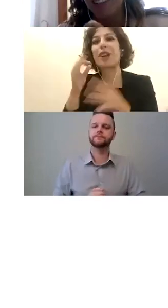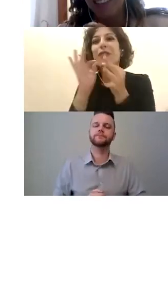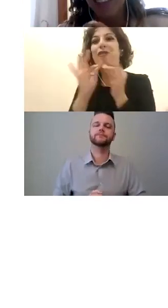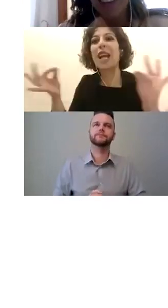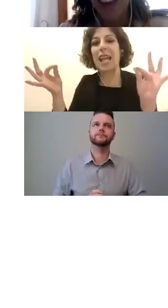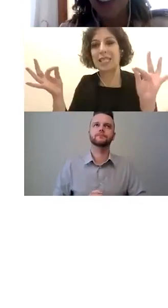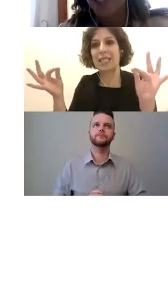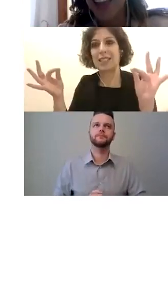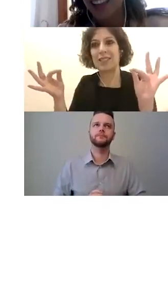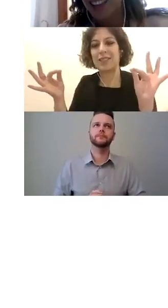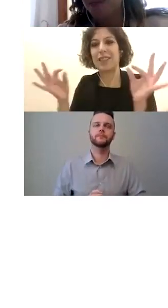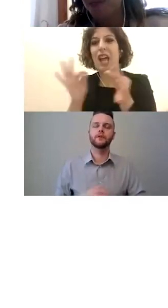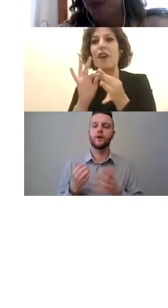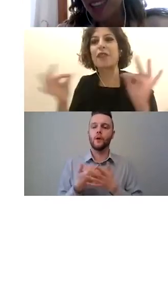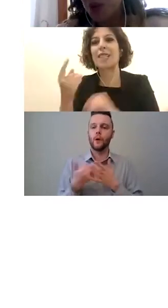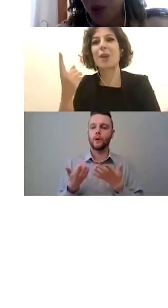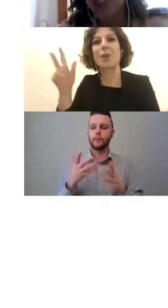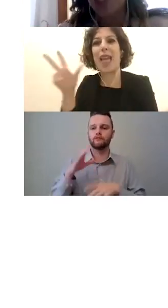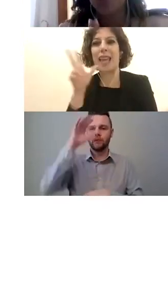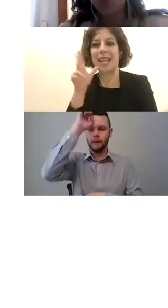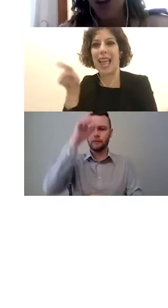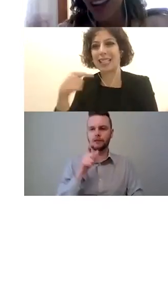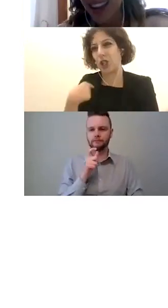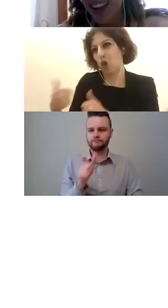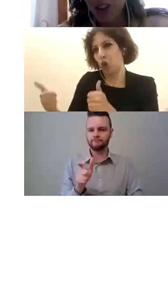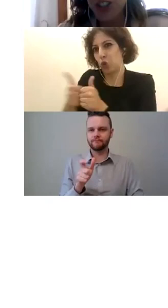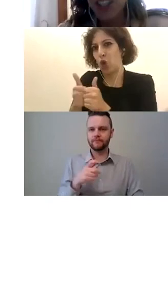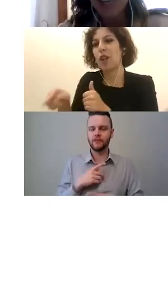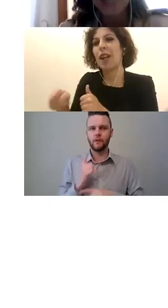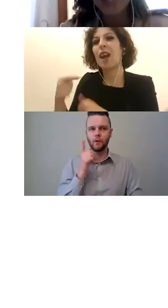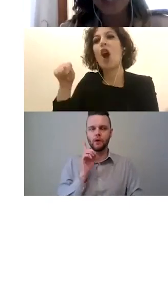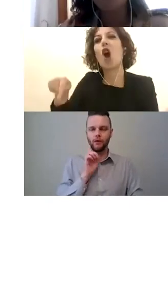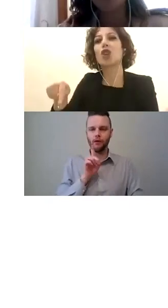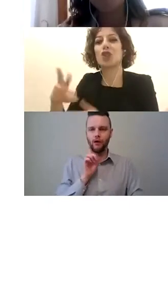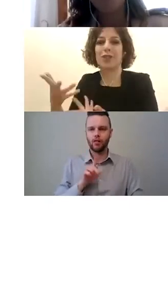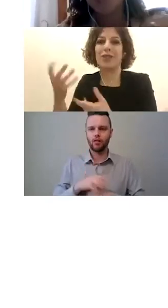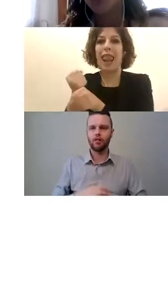I always remember the sentence of one of the girls